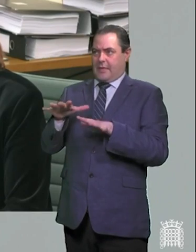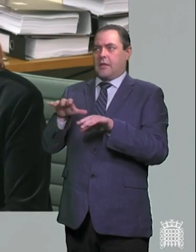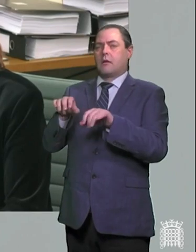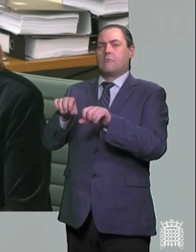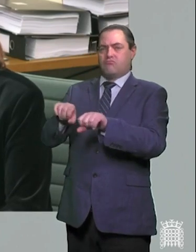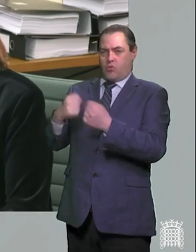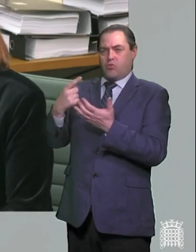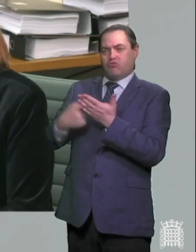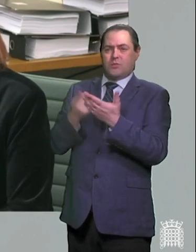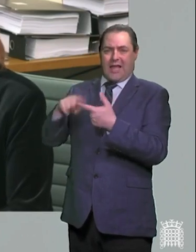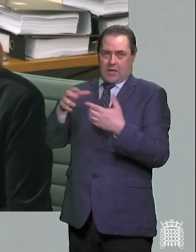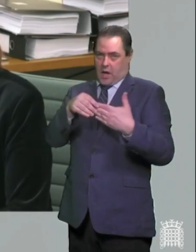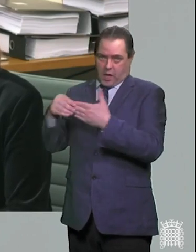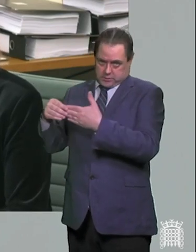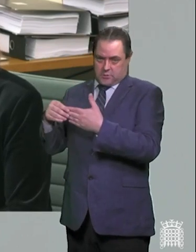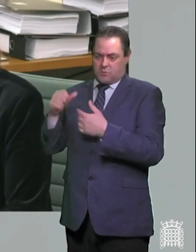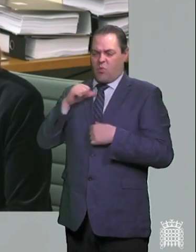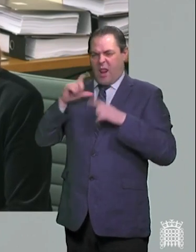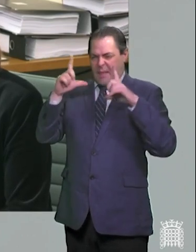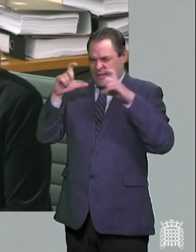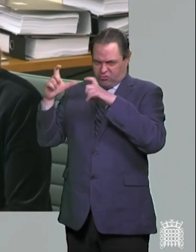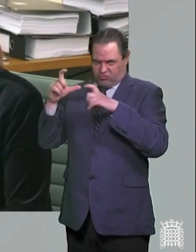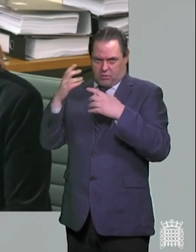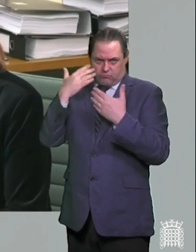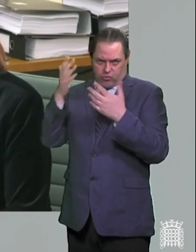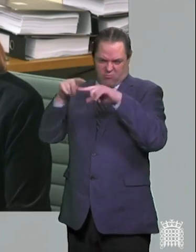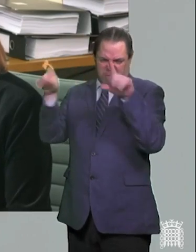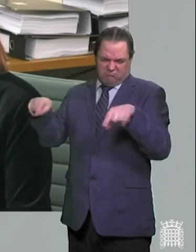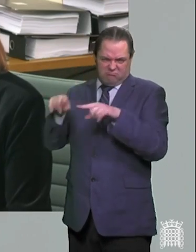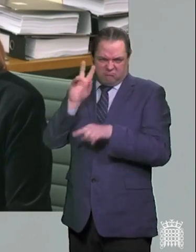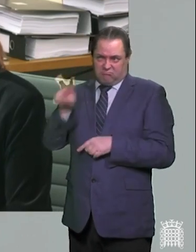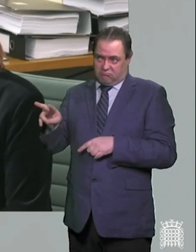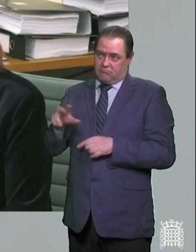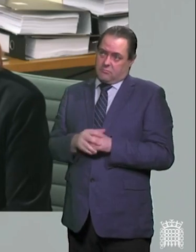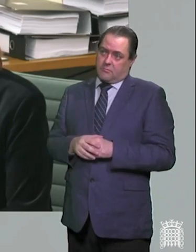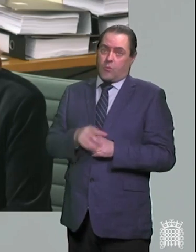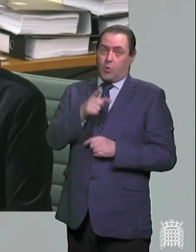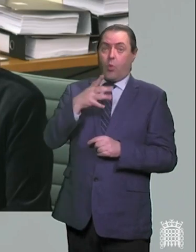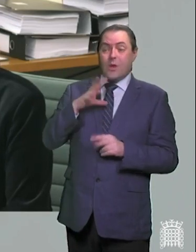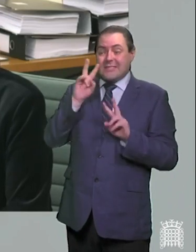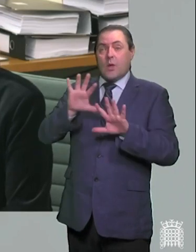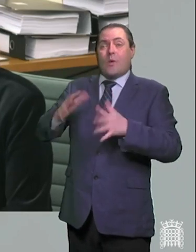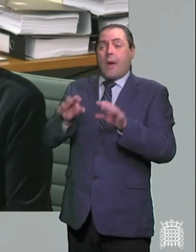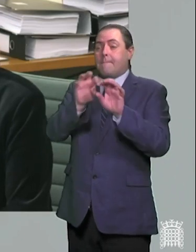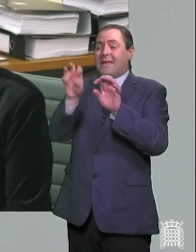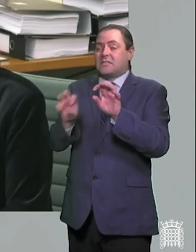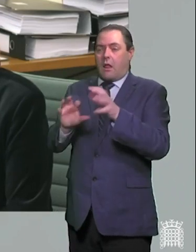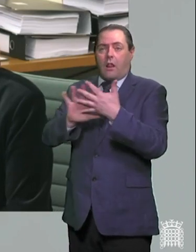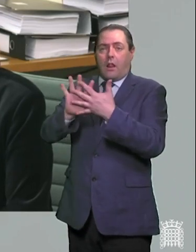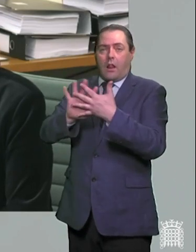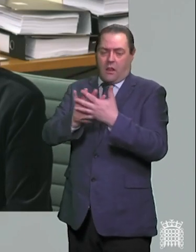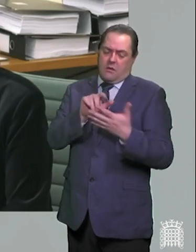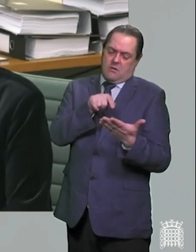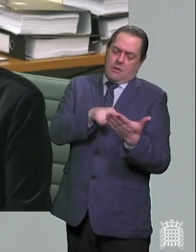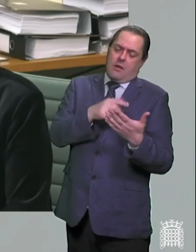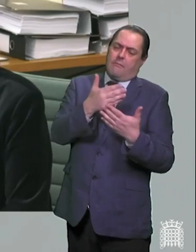issue. We'll show pictures of this gathering on the screen, and the unpixelated photos are on page 359